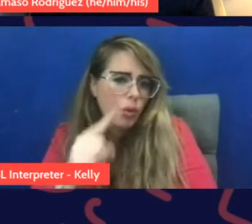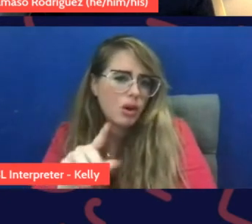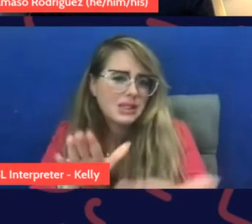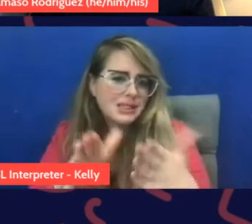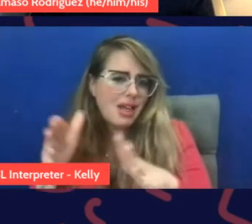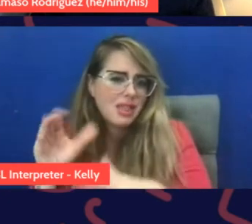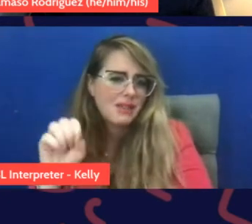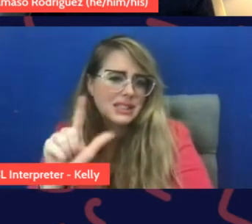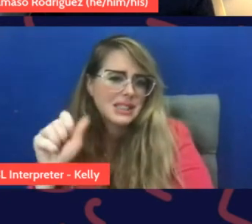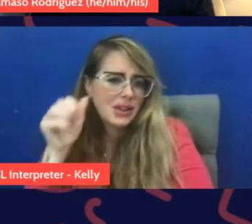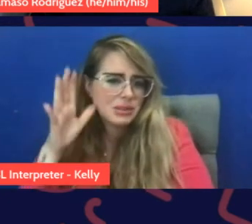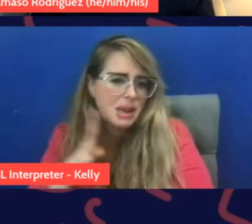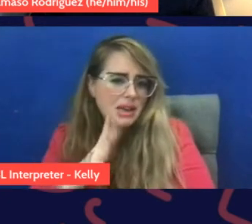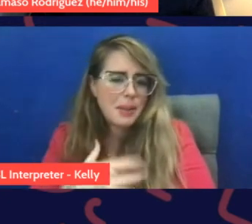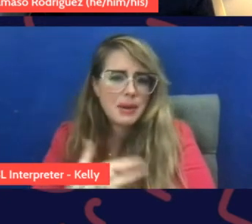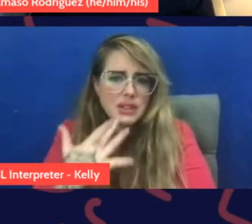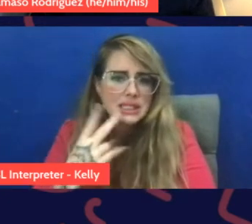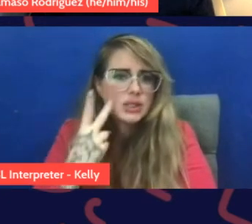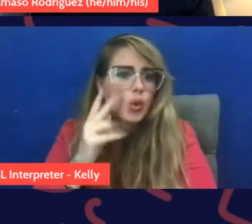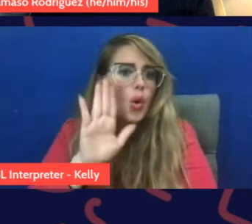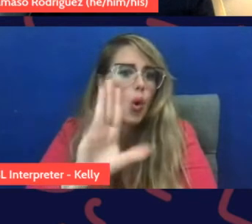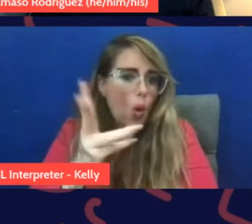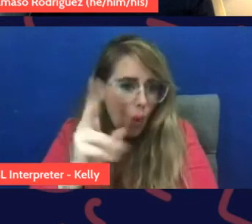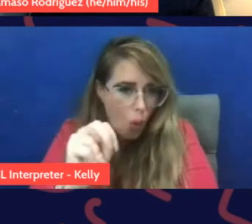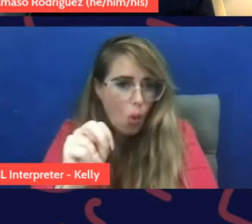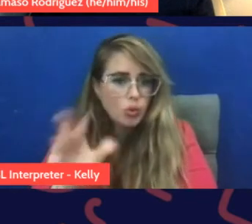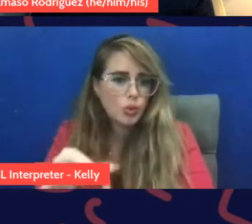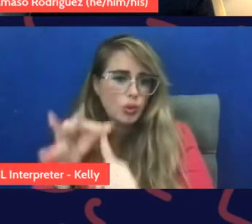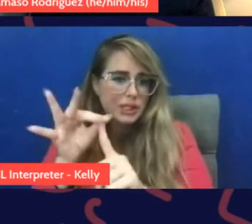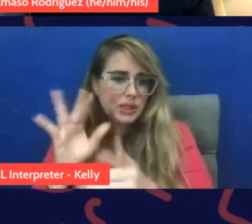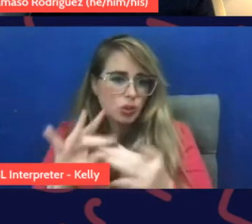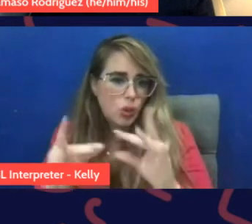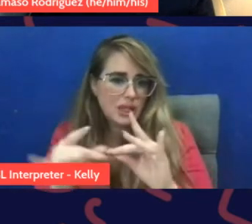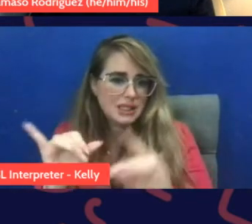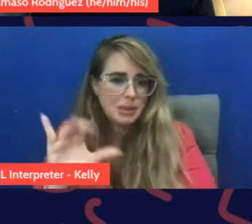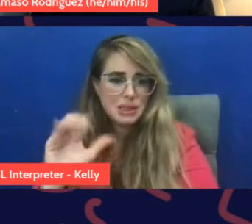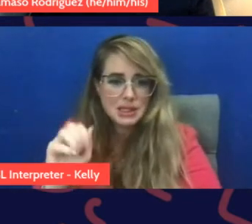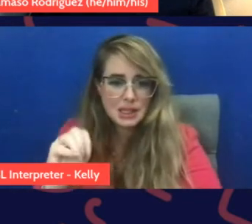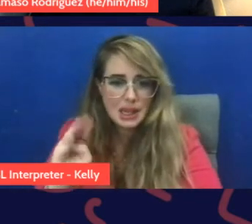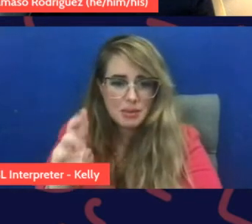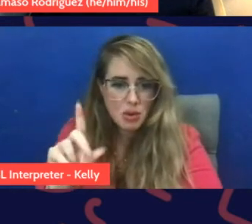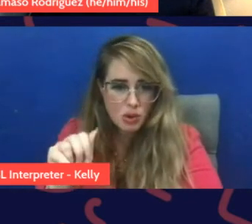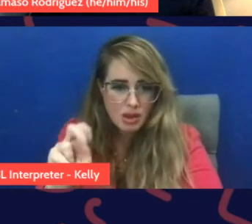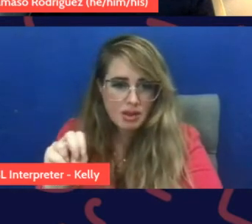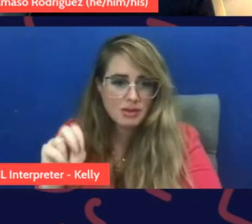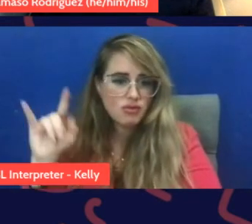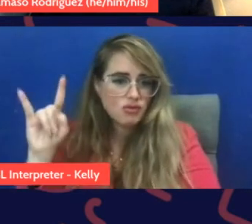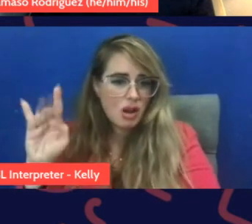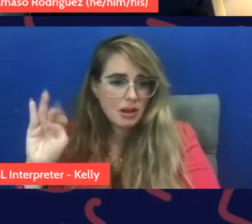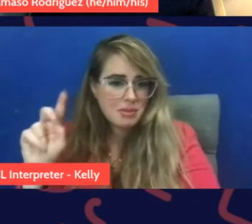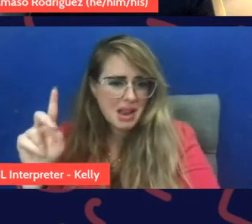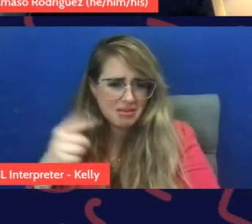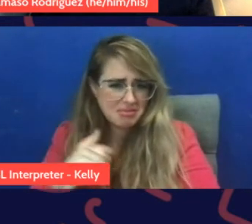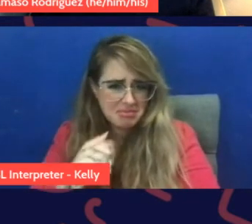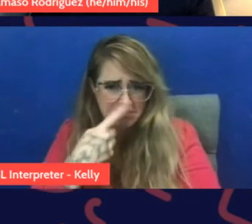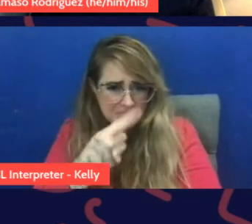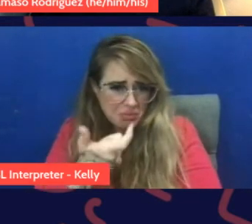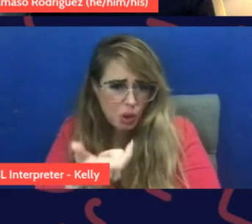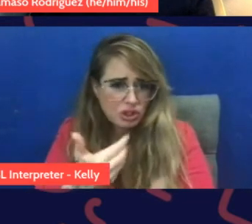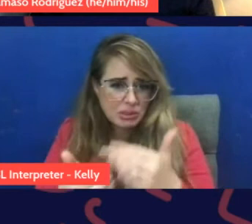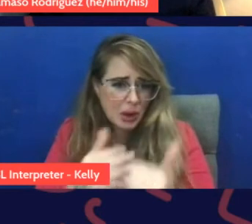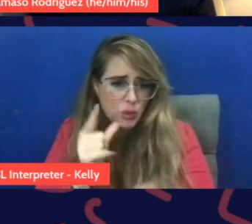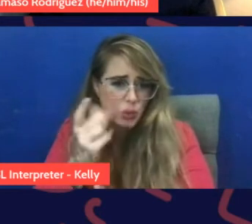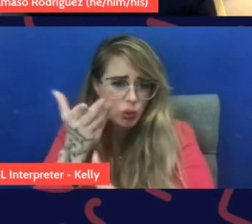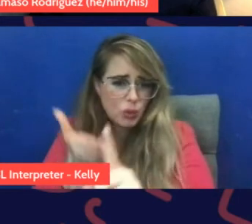I'm interested in seeing your unique story, just like Cambodian rock band. And I'll come see it no matter who you are, if it's so